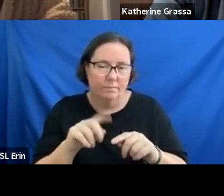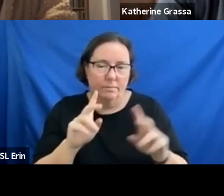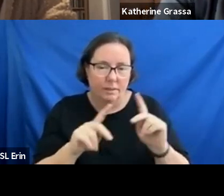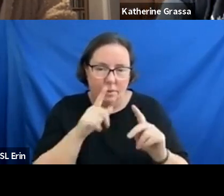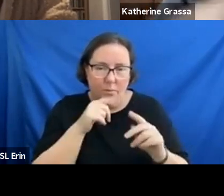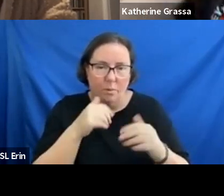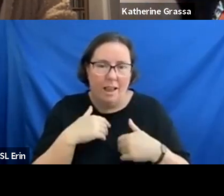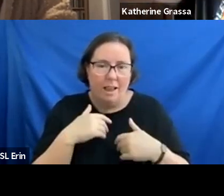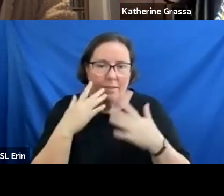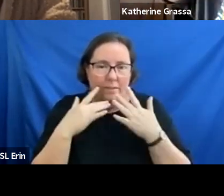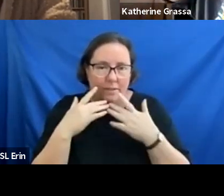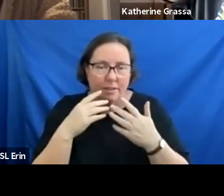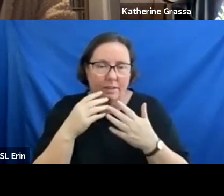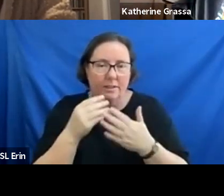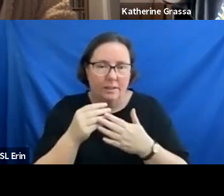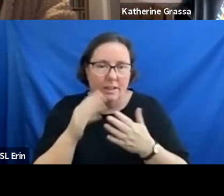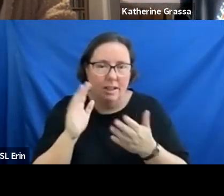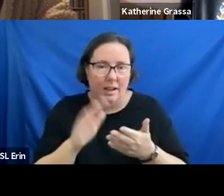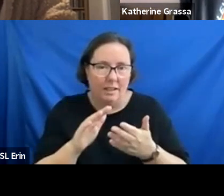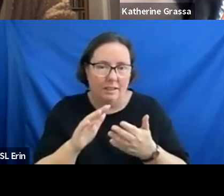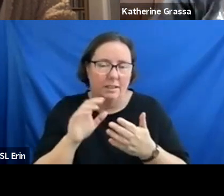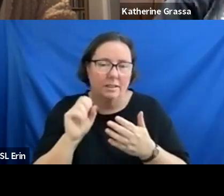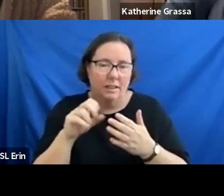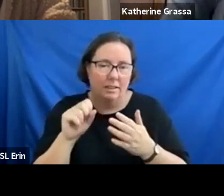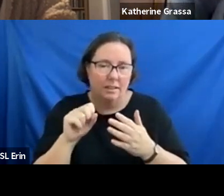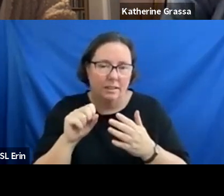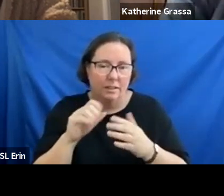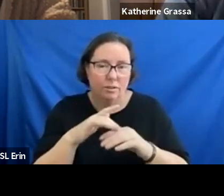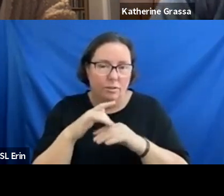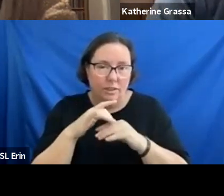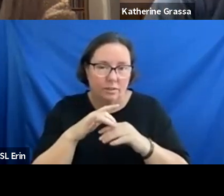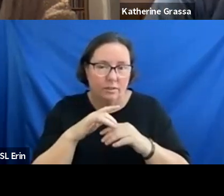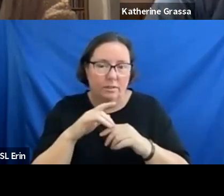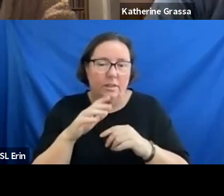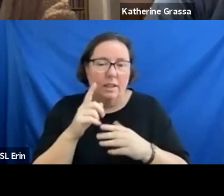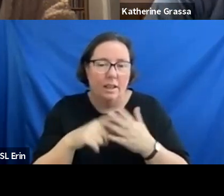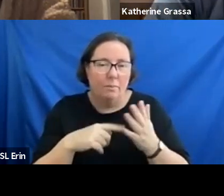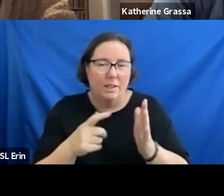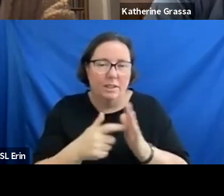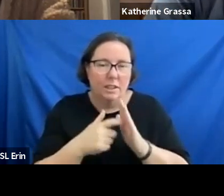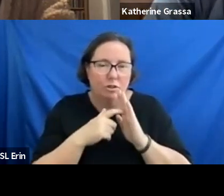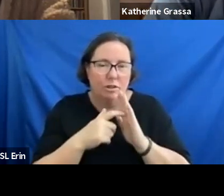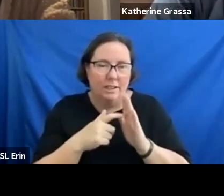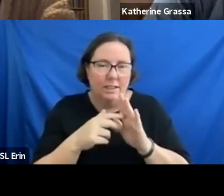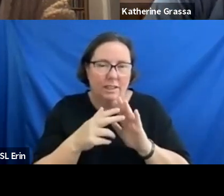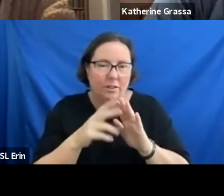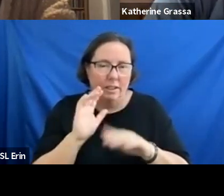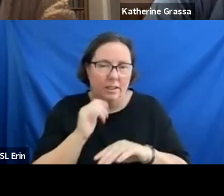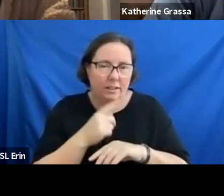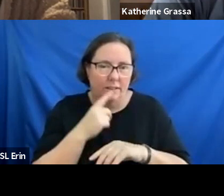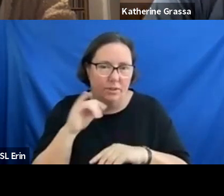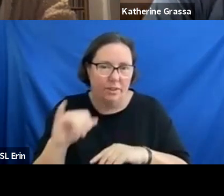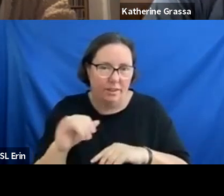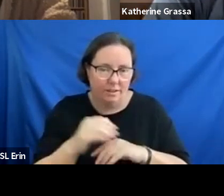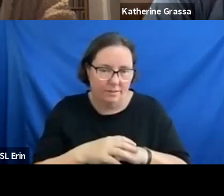have less in terms of socioeconomic resources, and what are the criteria in place? What